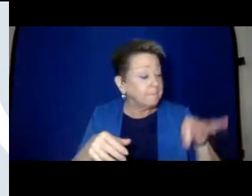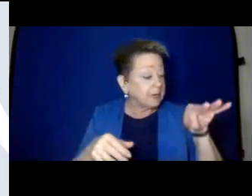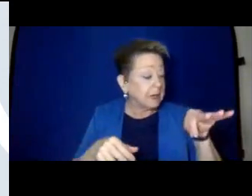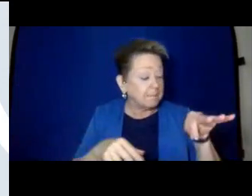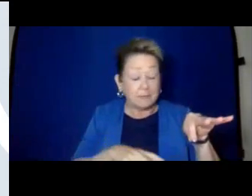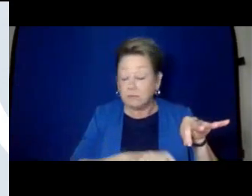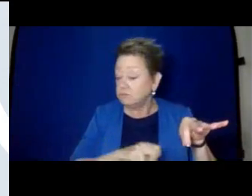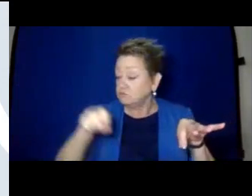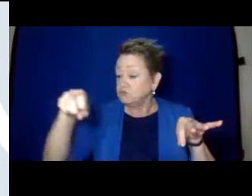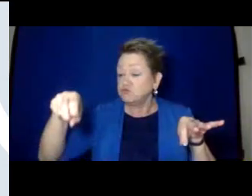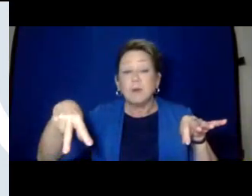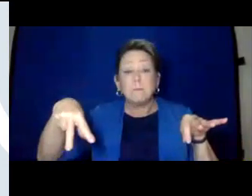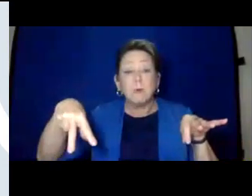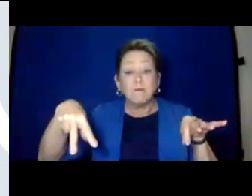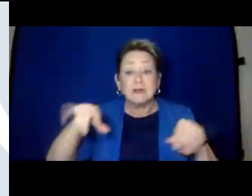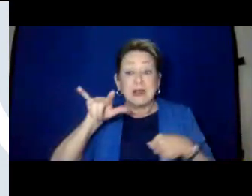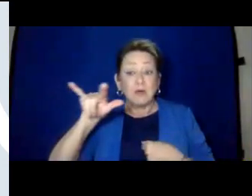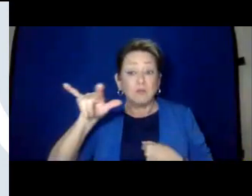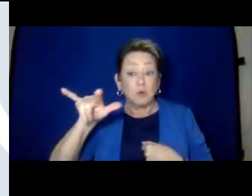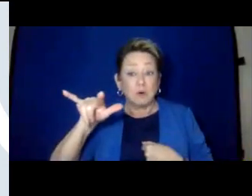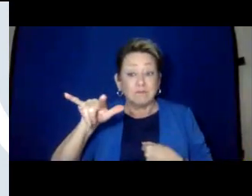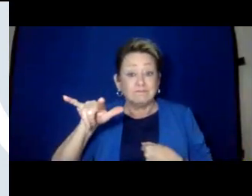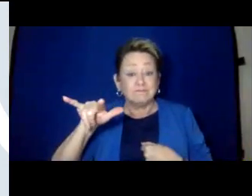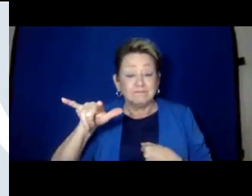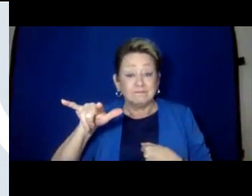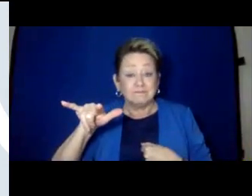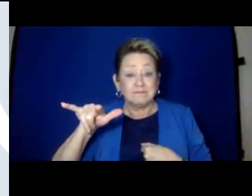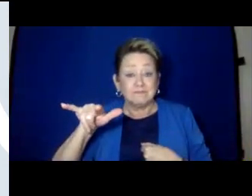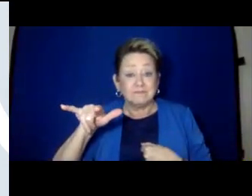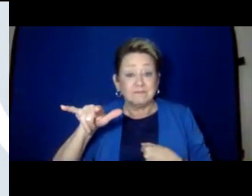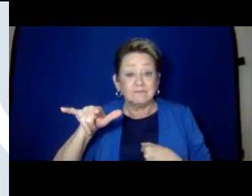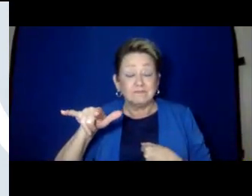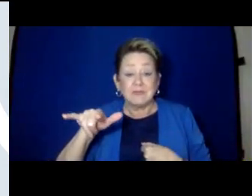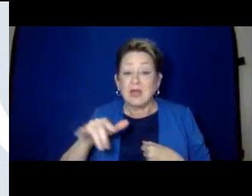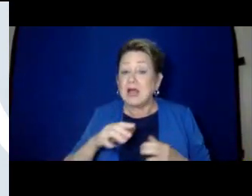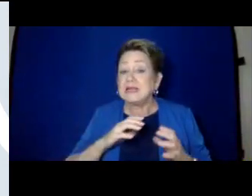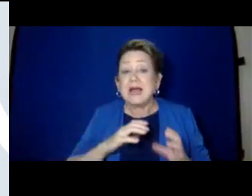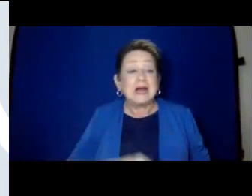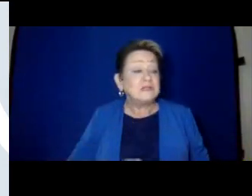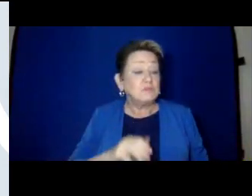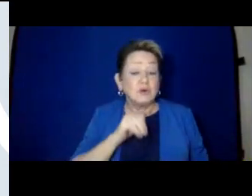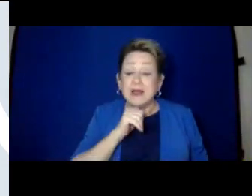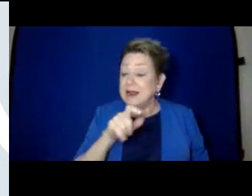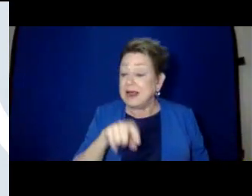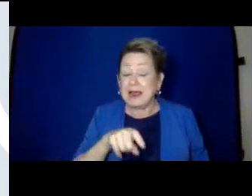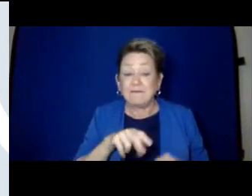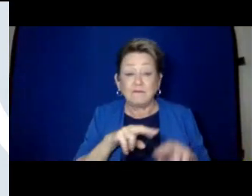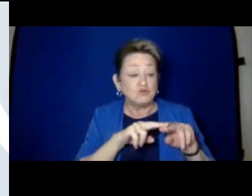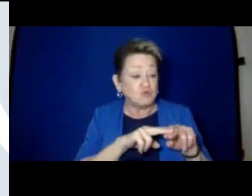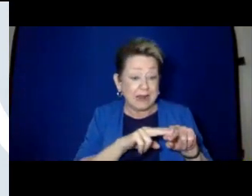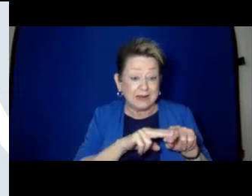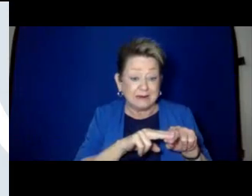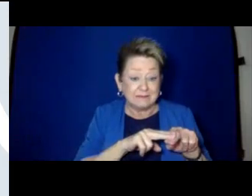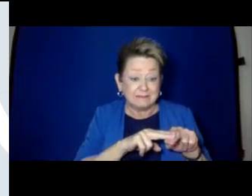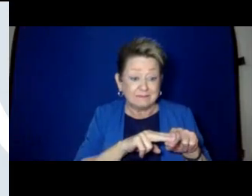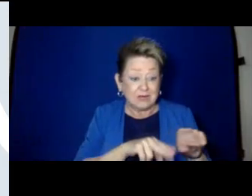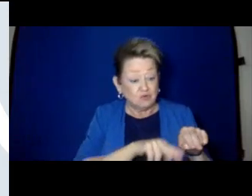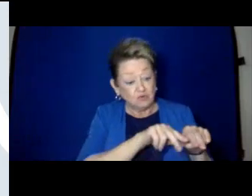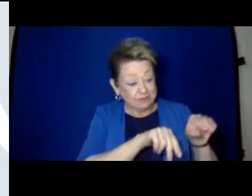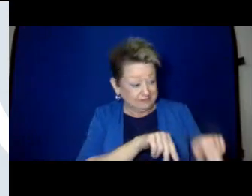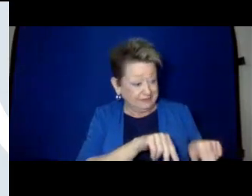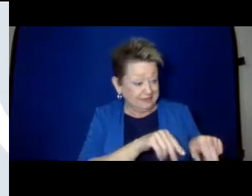up and dropped off at the airport. It's more direct. The customer won't have to take the train at the airport to get